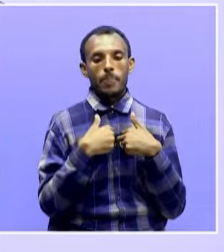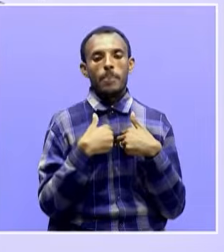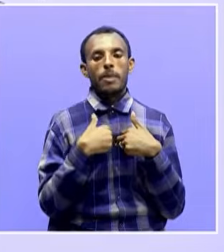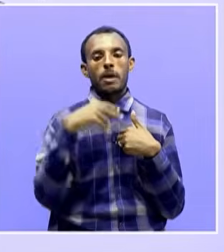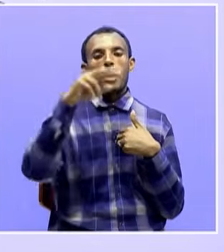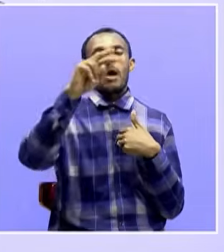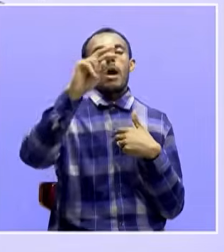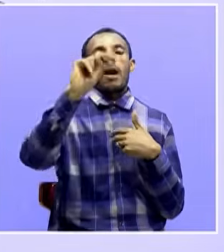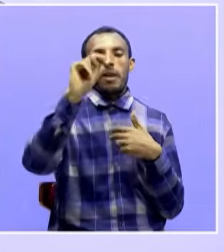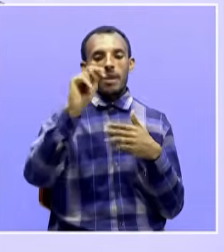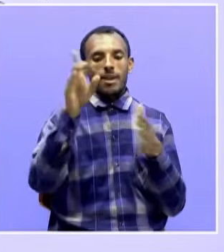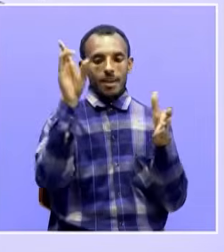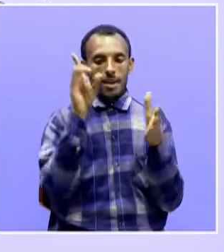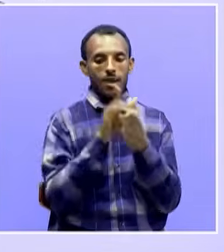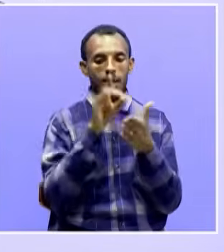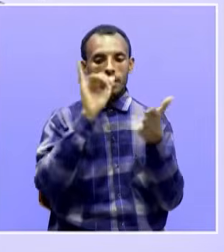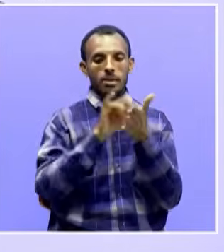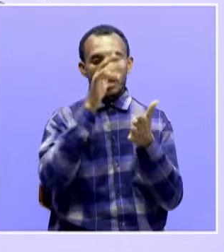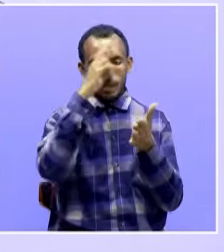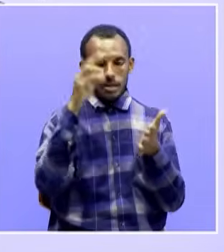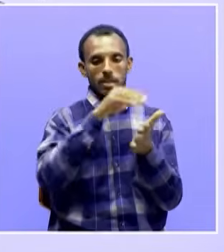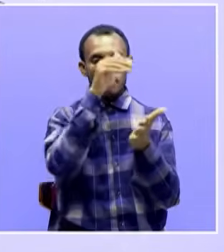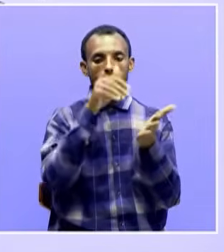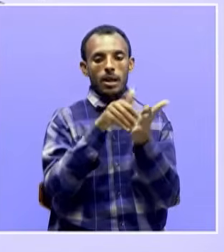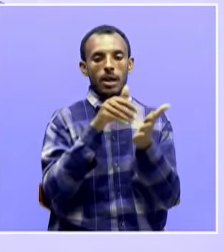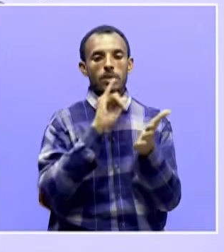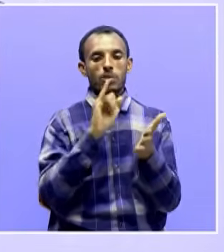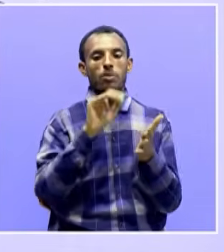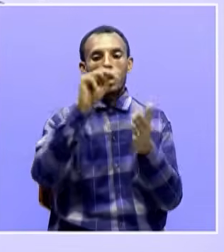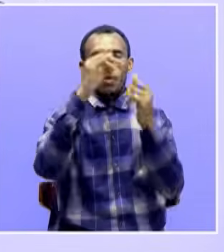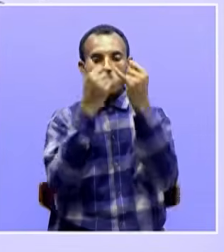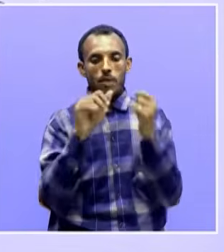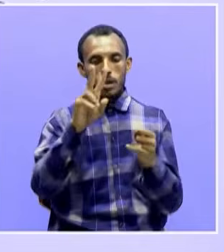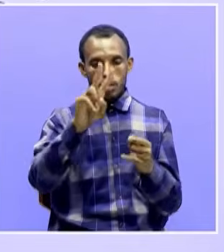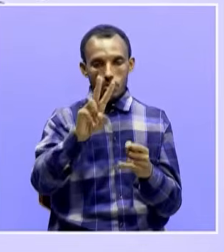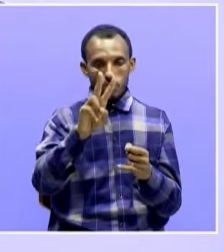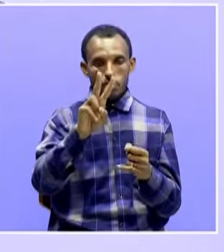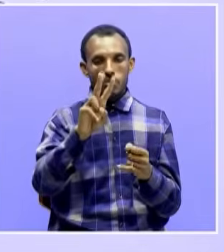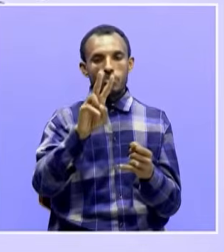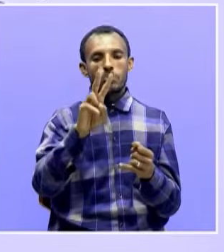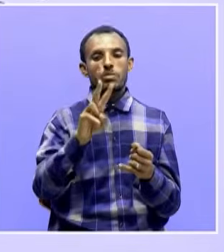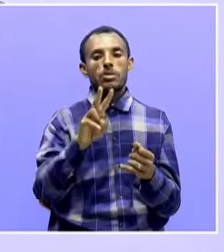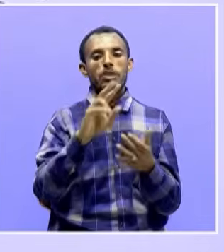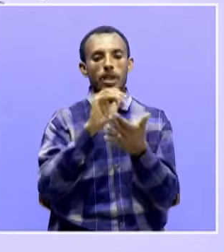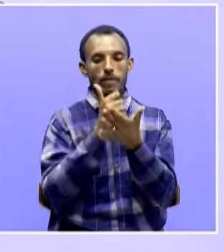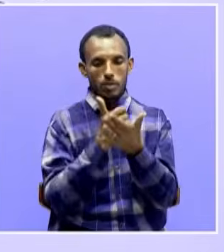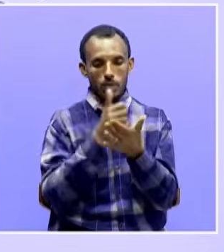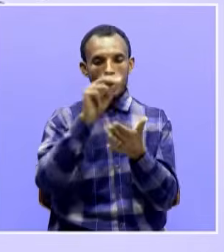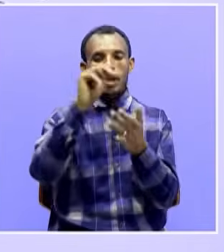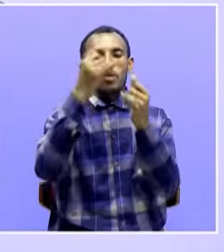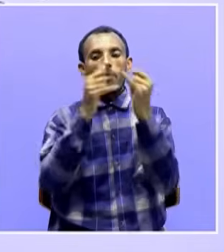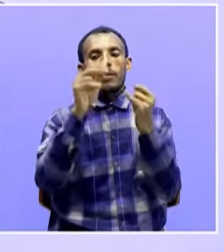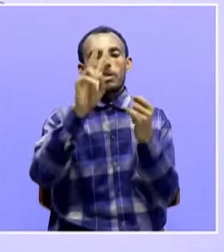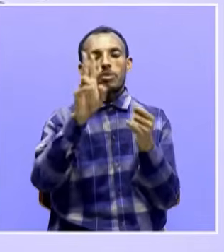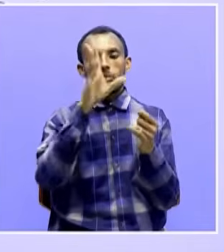n even data, in that case, the median will be n over 2's item, the average of n over 2's and the next